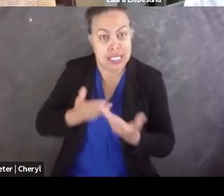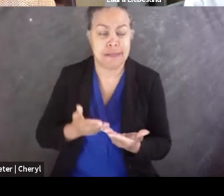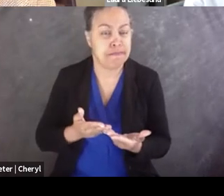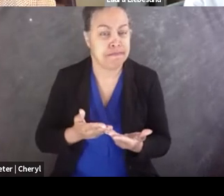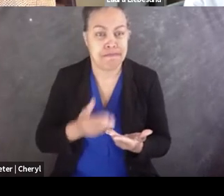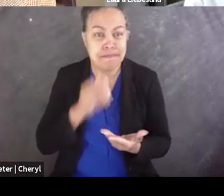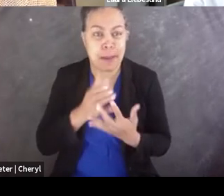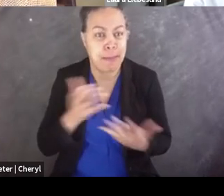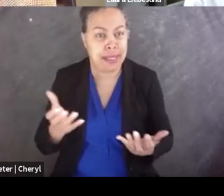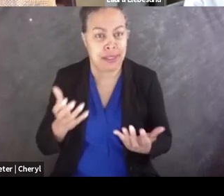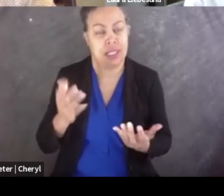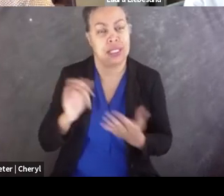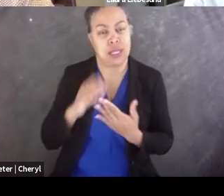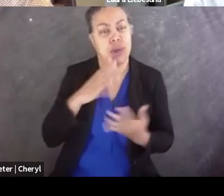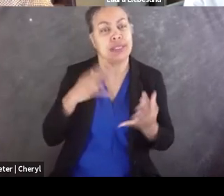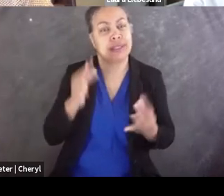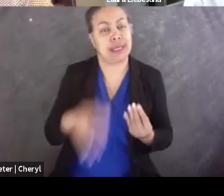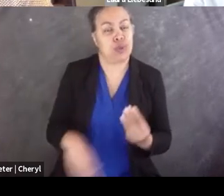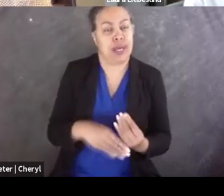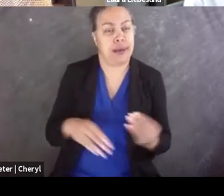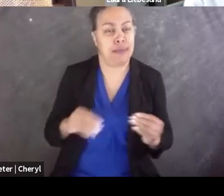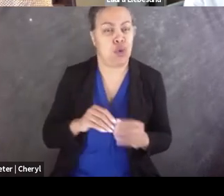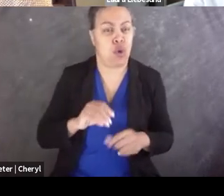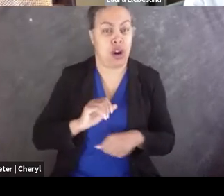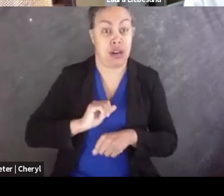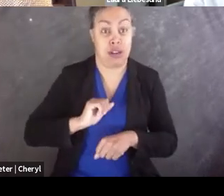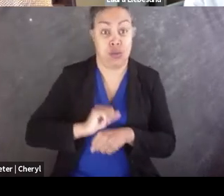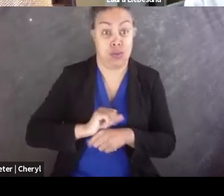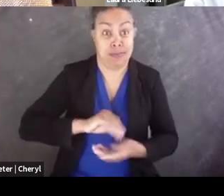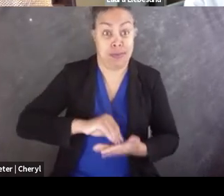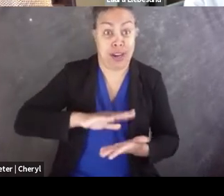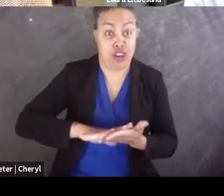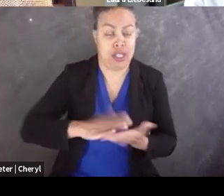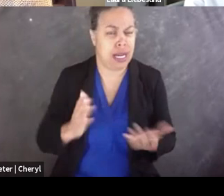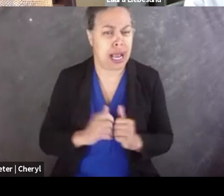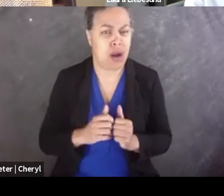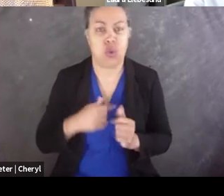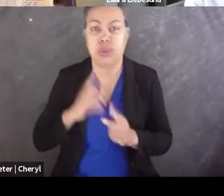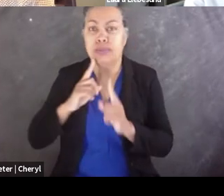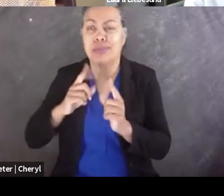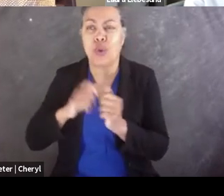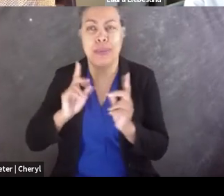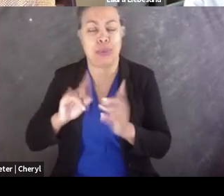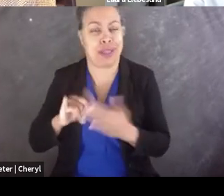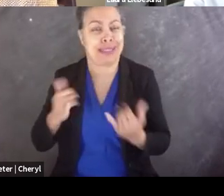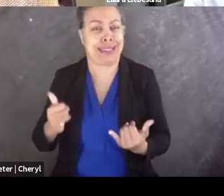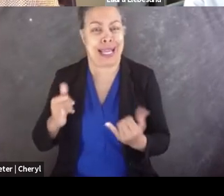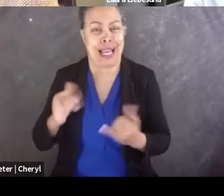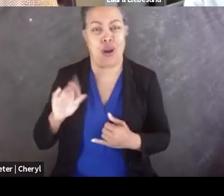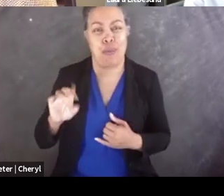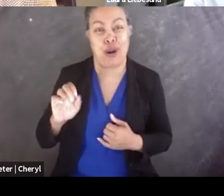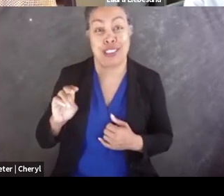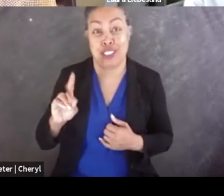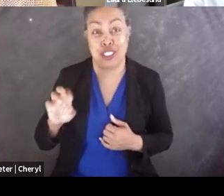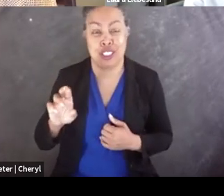that historical record by talking to today's bartenders. And then also because Shaw is such a central part